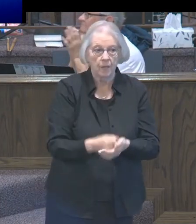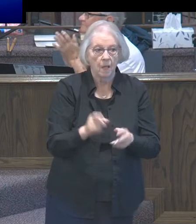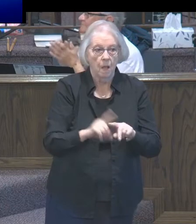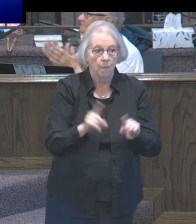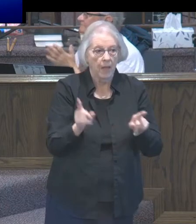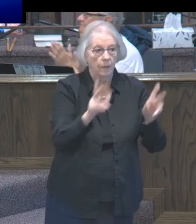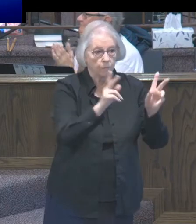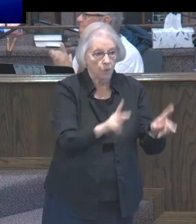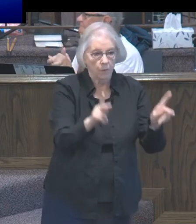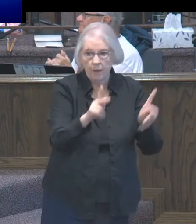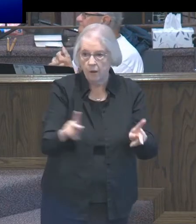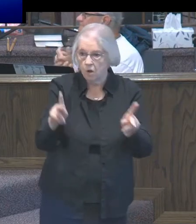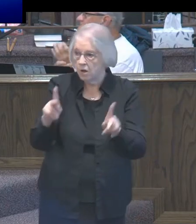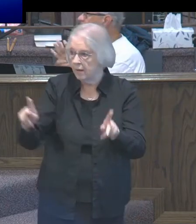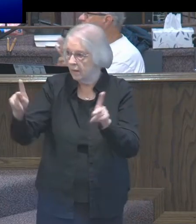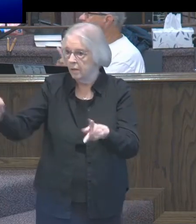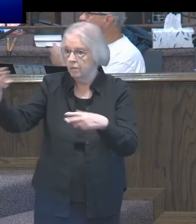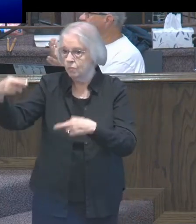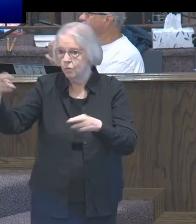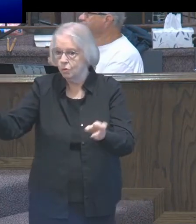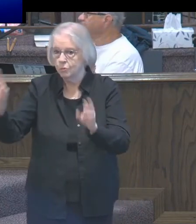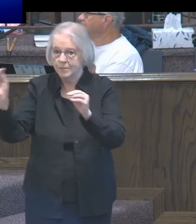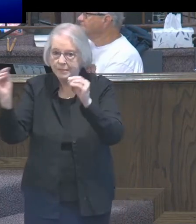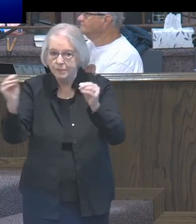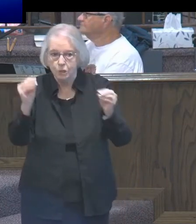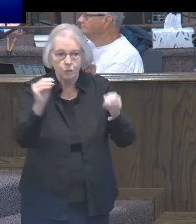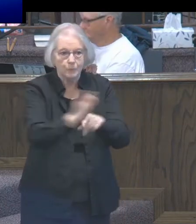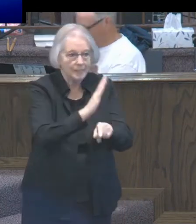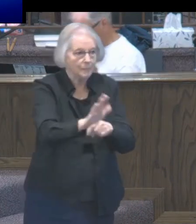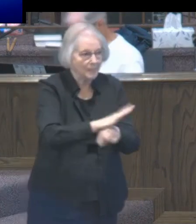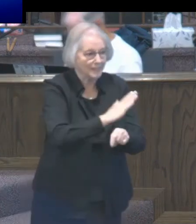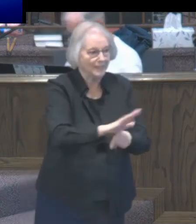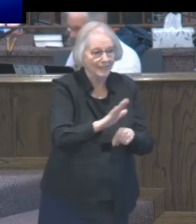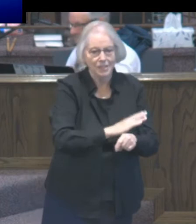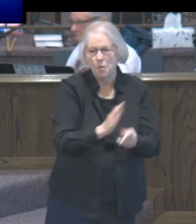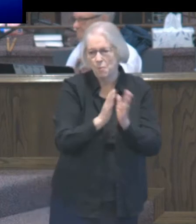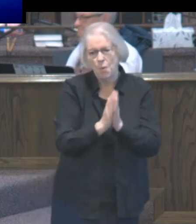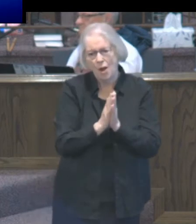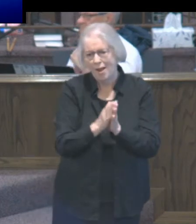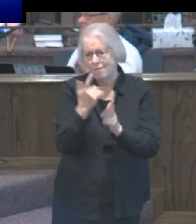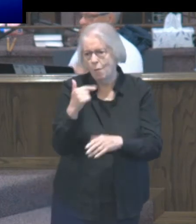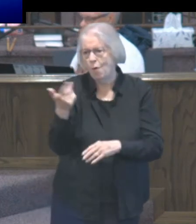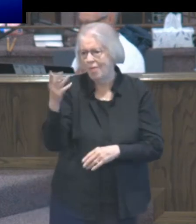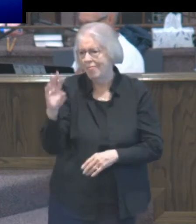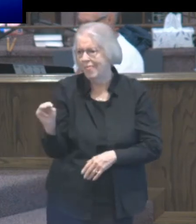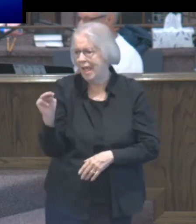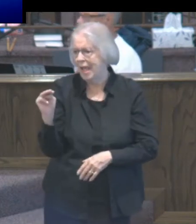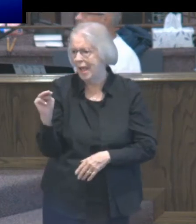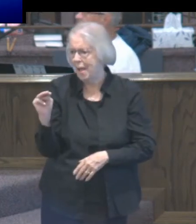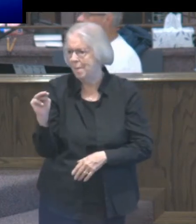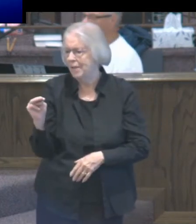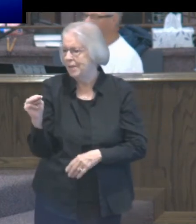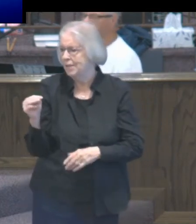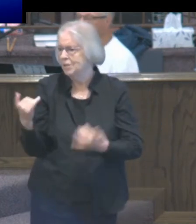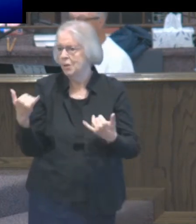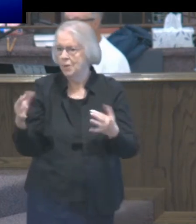Preparations, schedules, fall sports, all of that is starting up. So please continue to remember that. Please continue to worship with